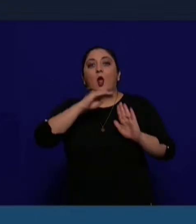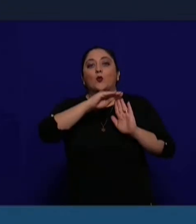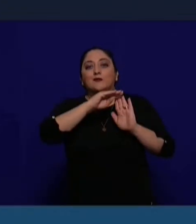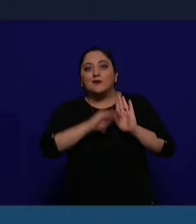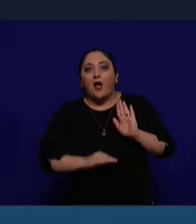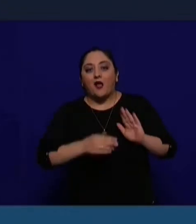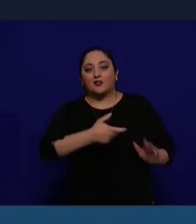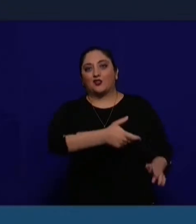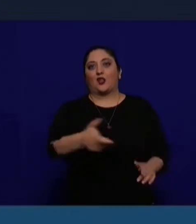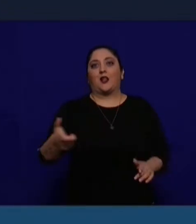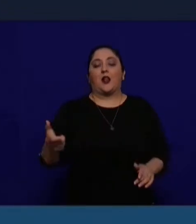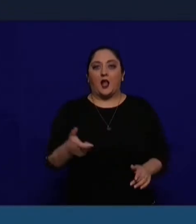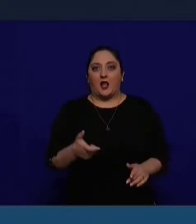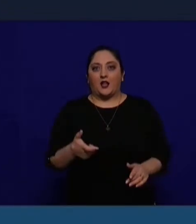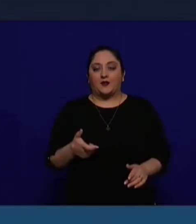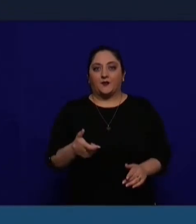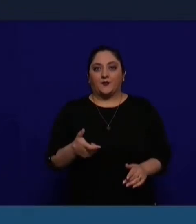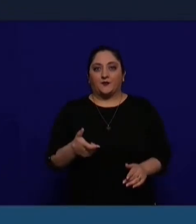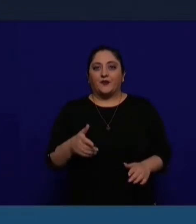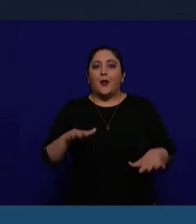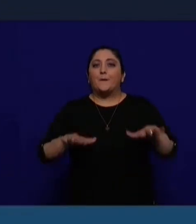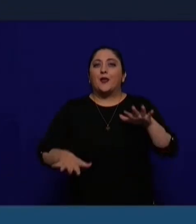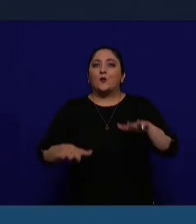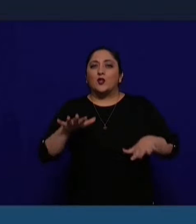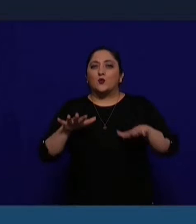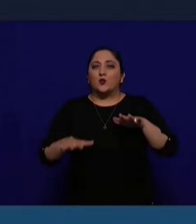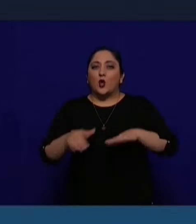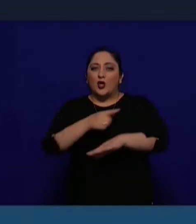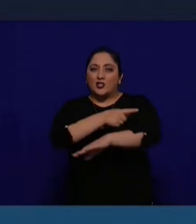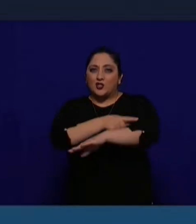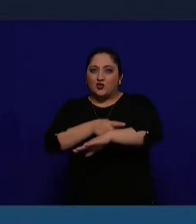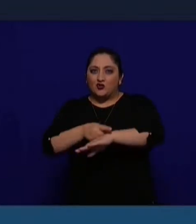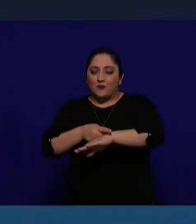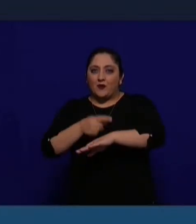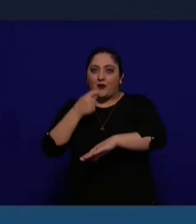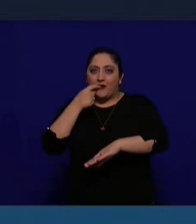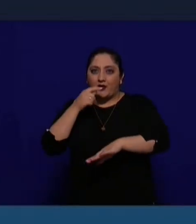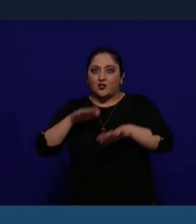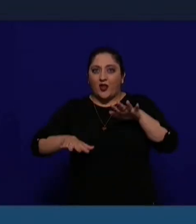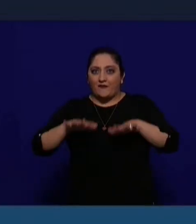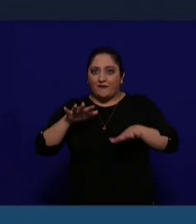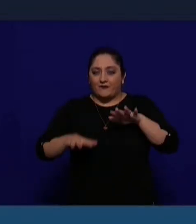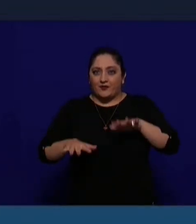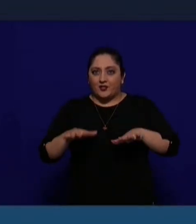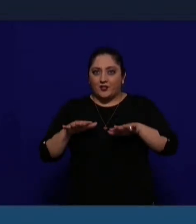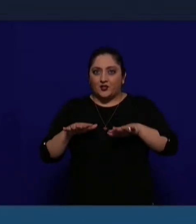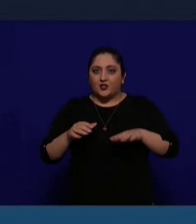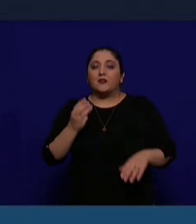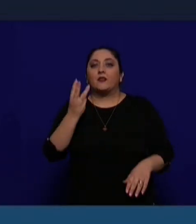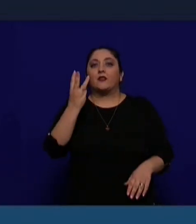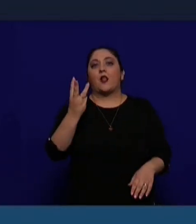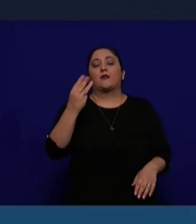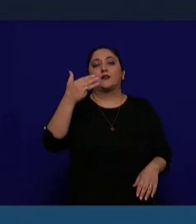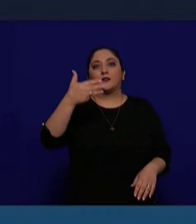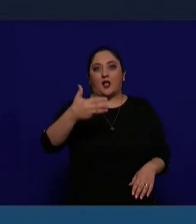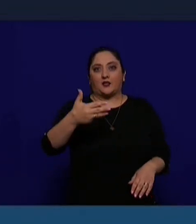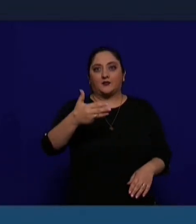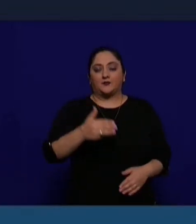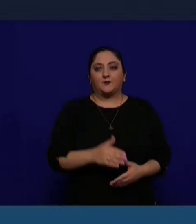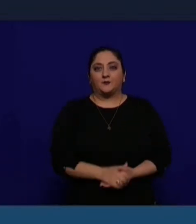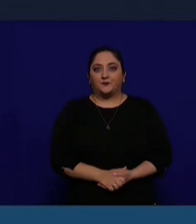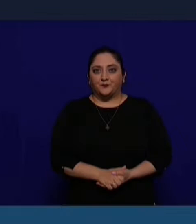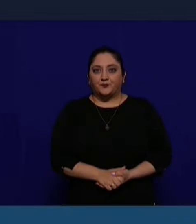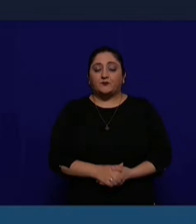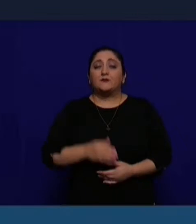kollha. Fatti l-average age li kellna f'din il-ġimgħa kien ta' 39 sena.